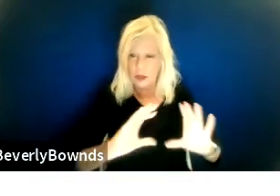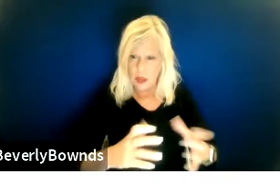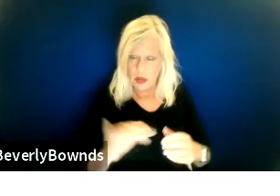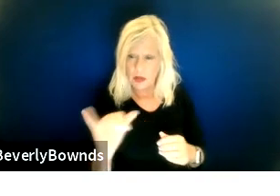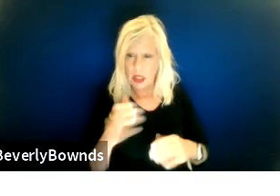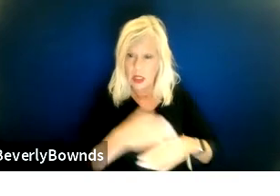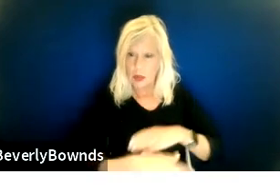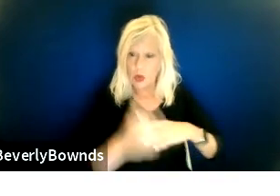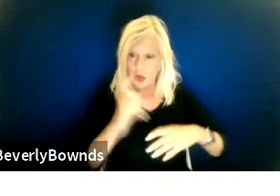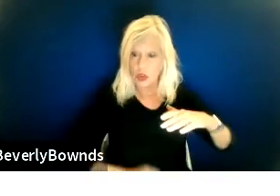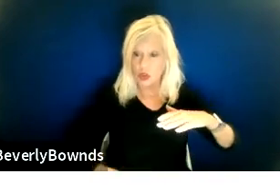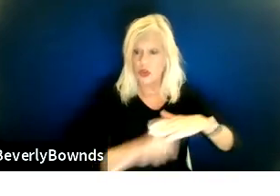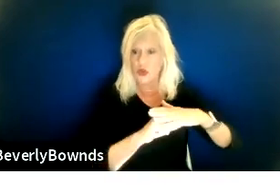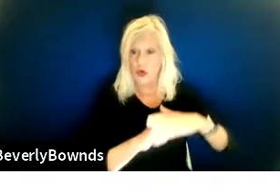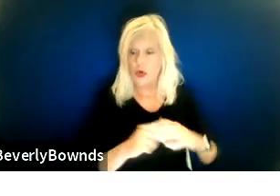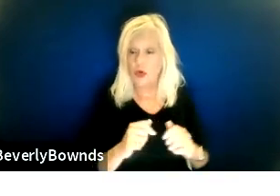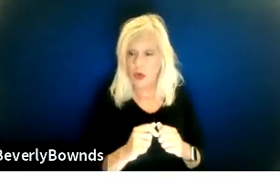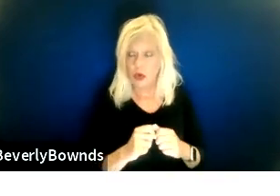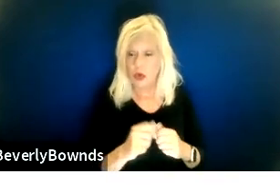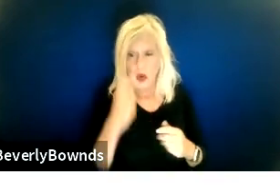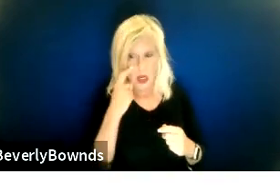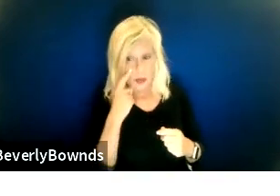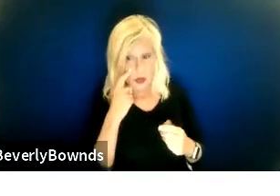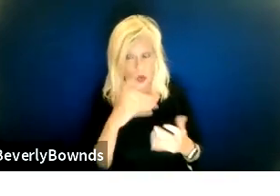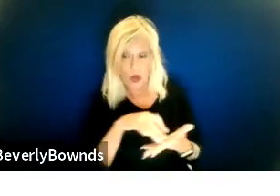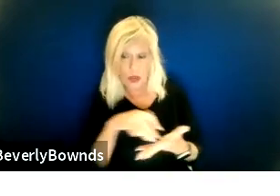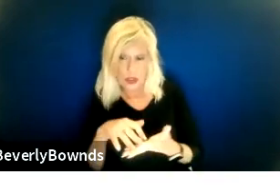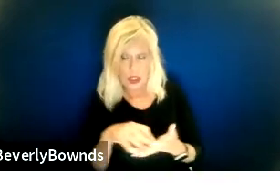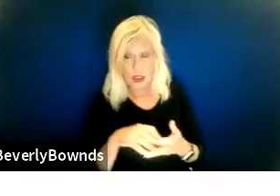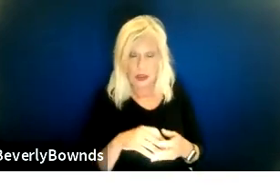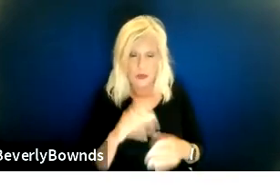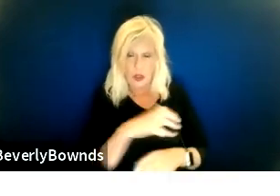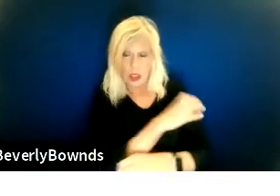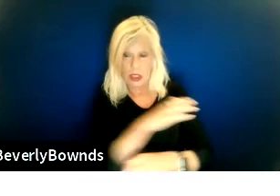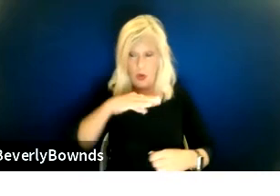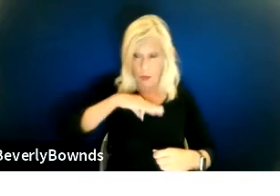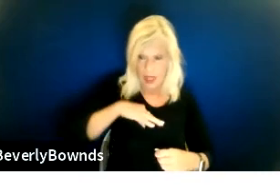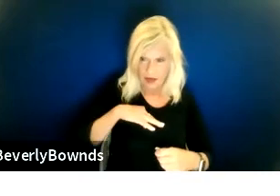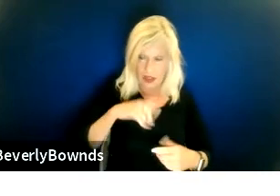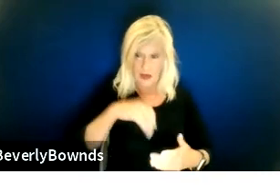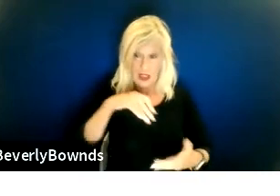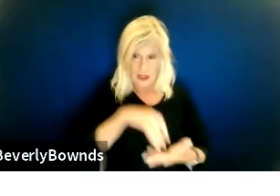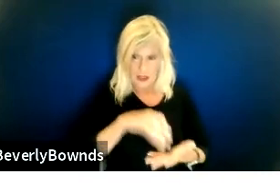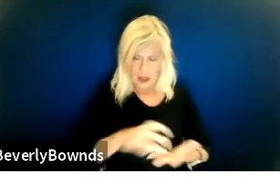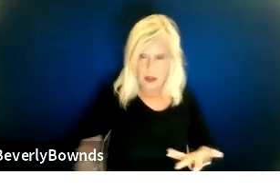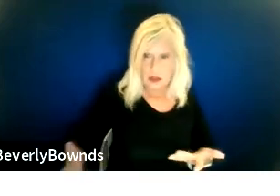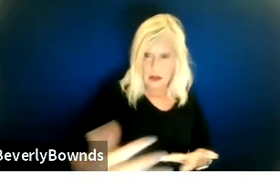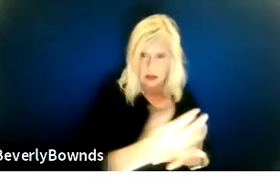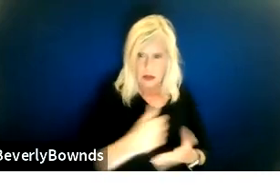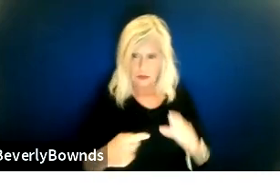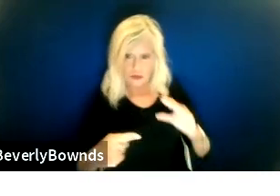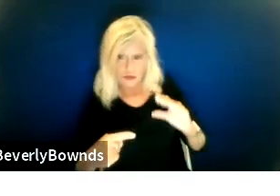post-stroke, to do empirical studies to determine clinical benefit. And then based on these studies, build